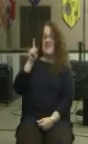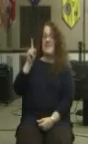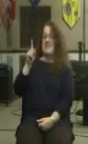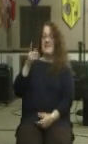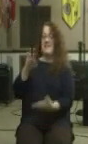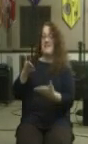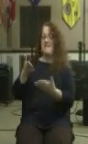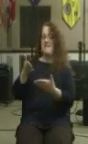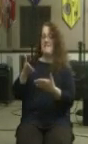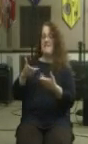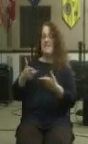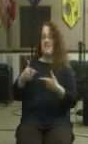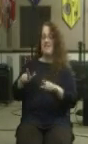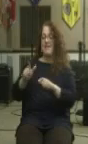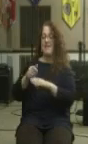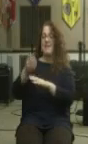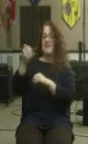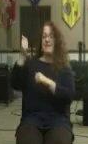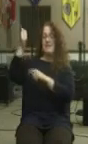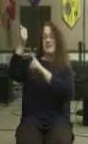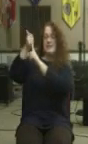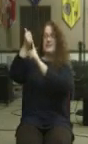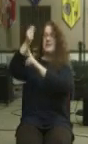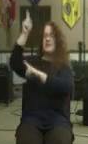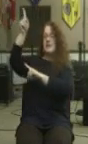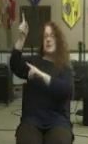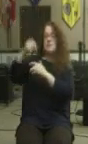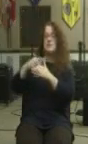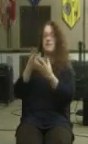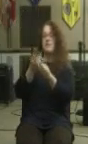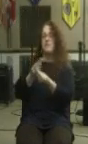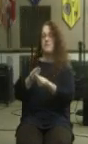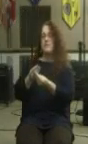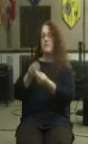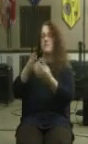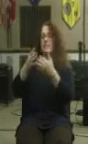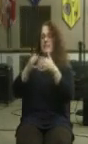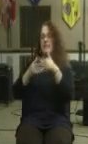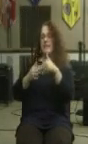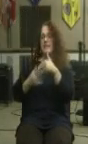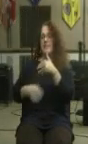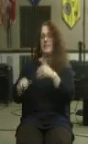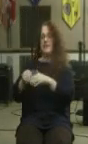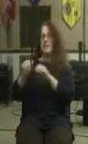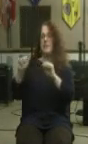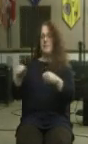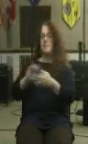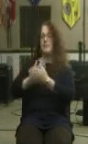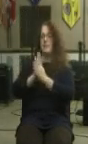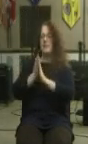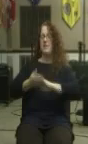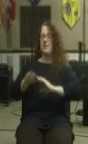He allowed himself to bleed so we can be healed.